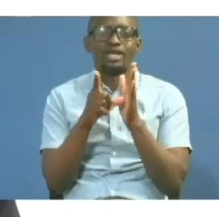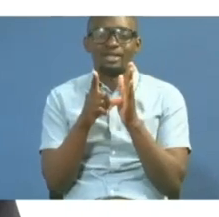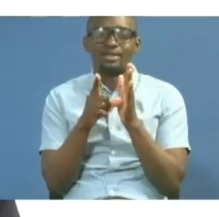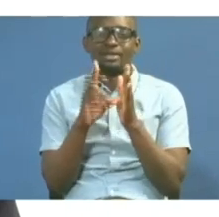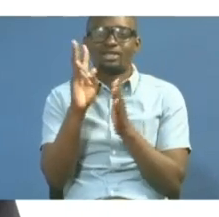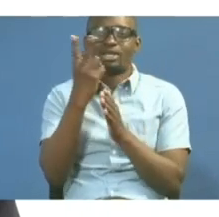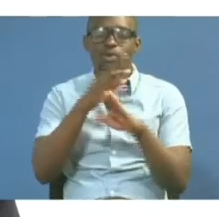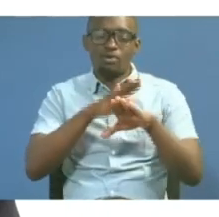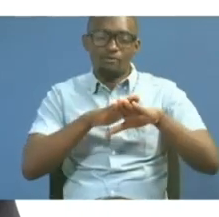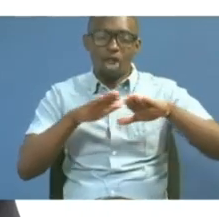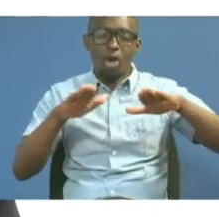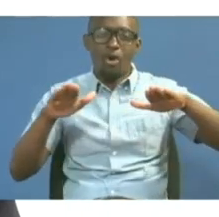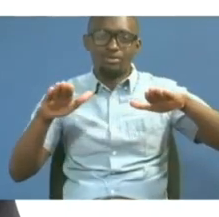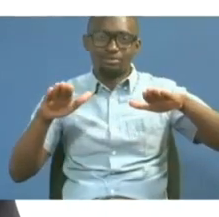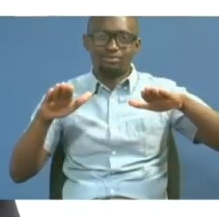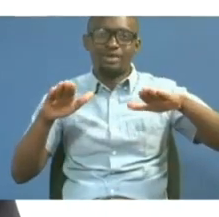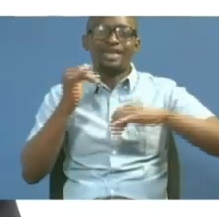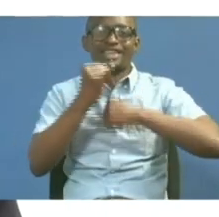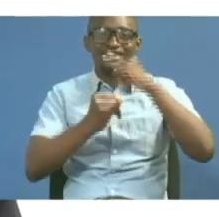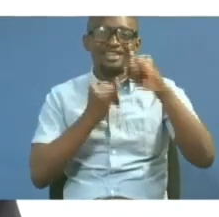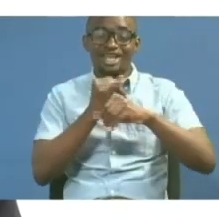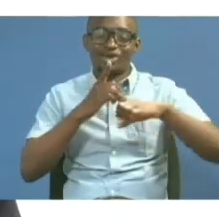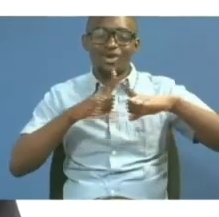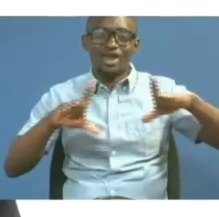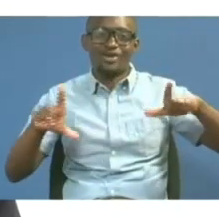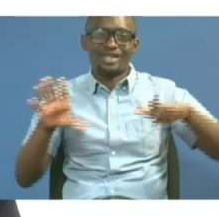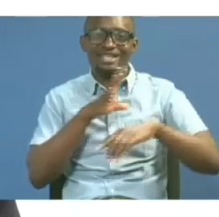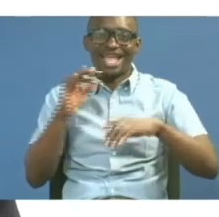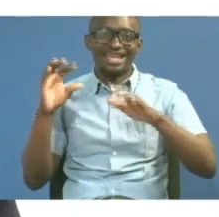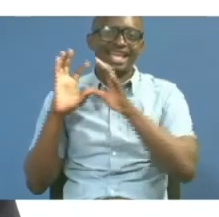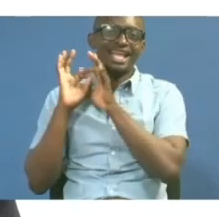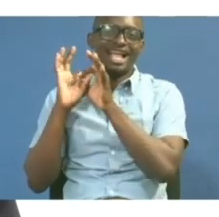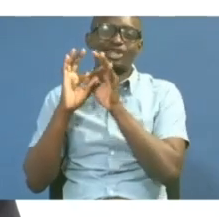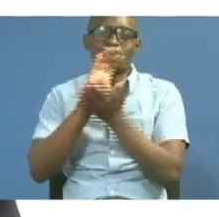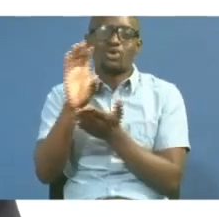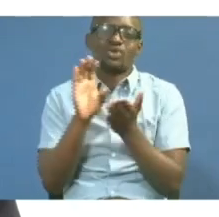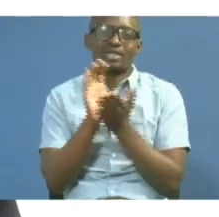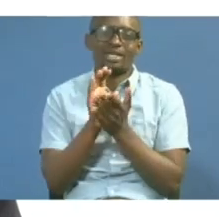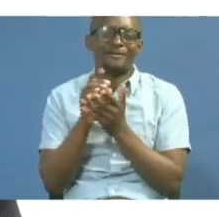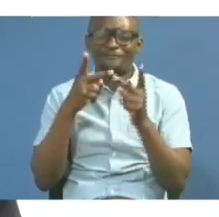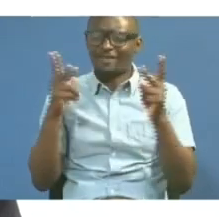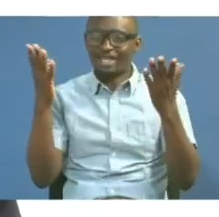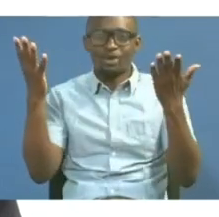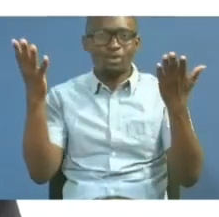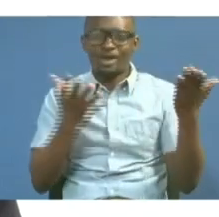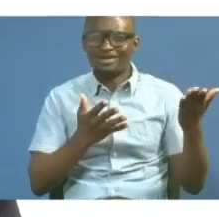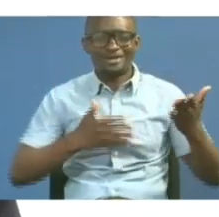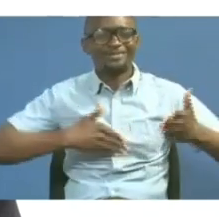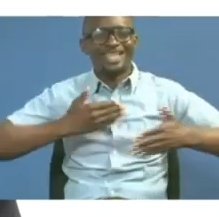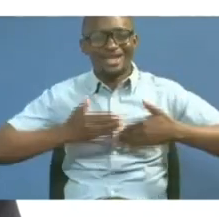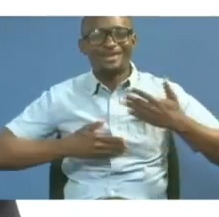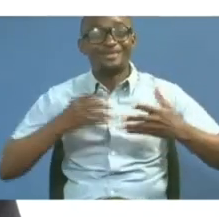department, which is located at the second floor of the International Languages and Cultural Center, and